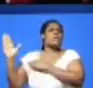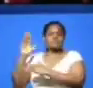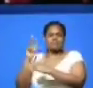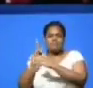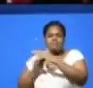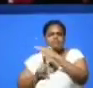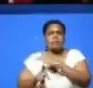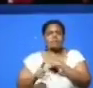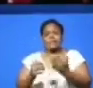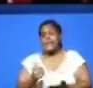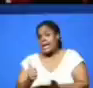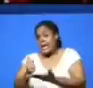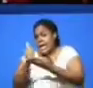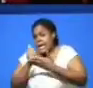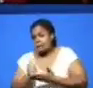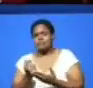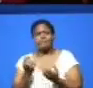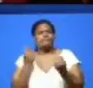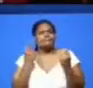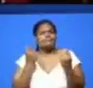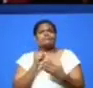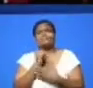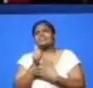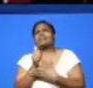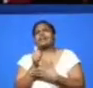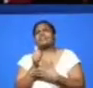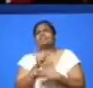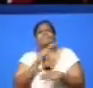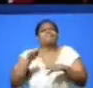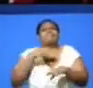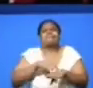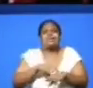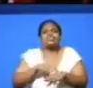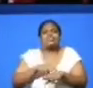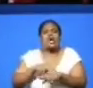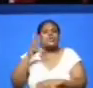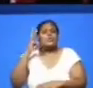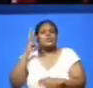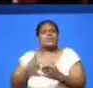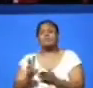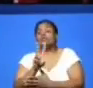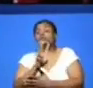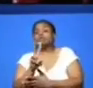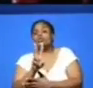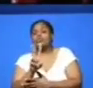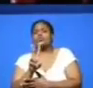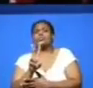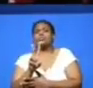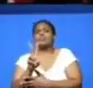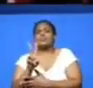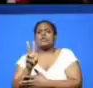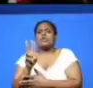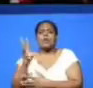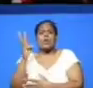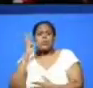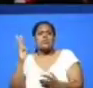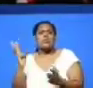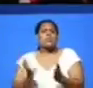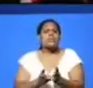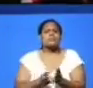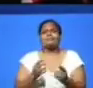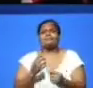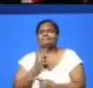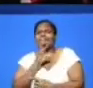here that it's not just a regular weakness here, but the two weaknesses speaks here in